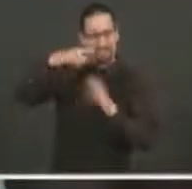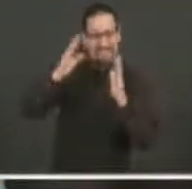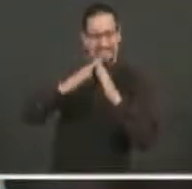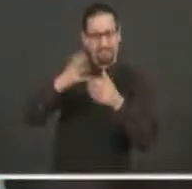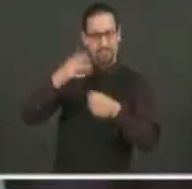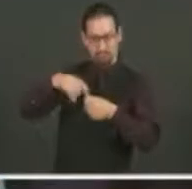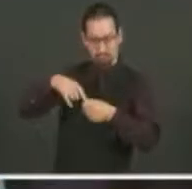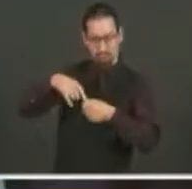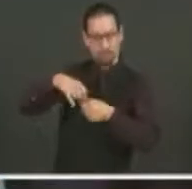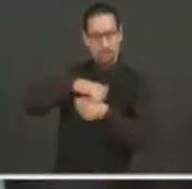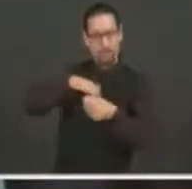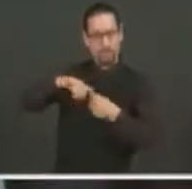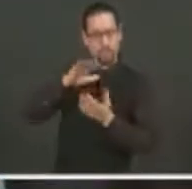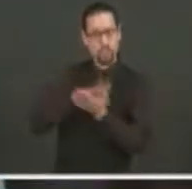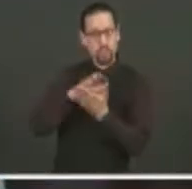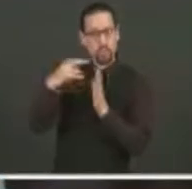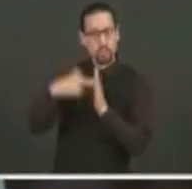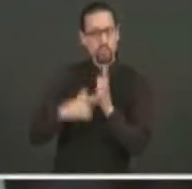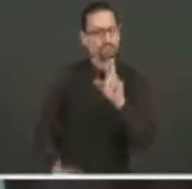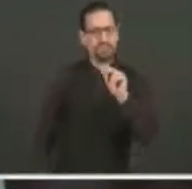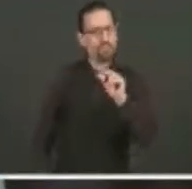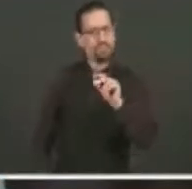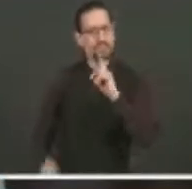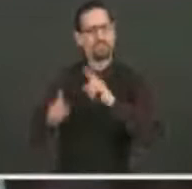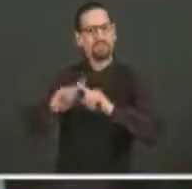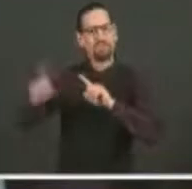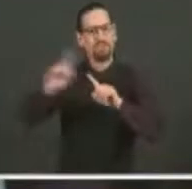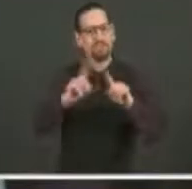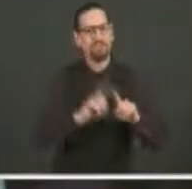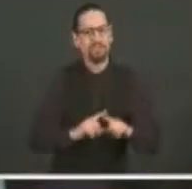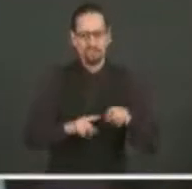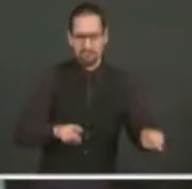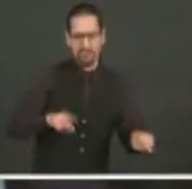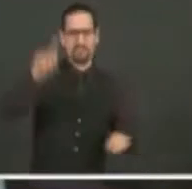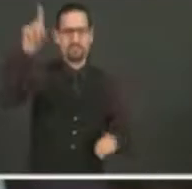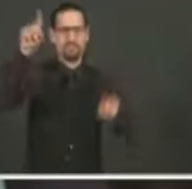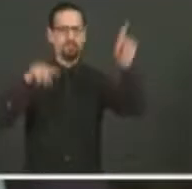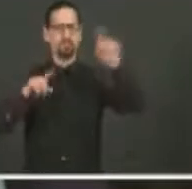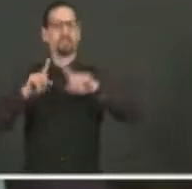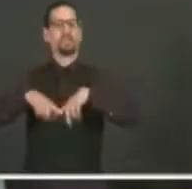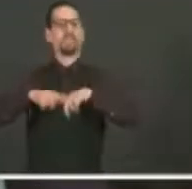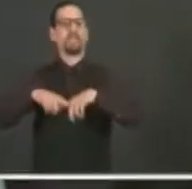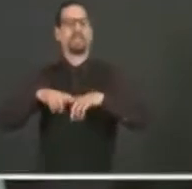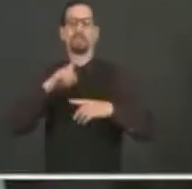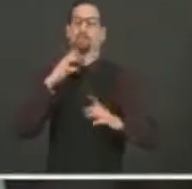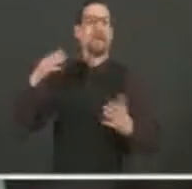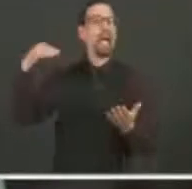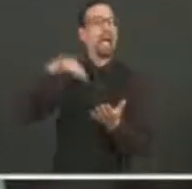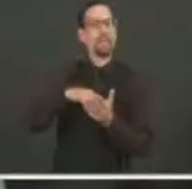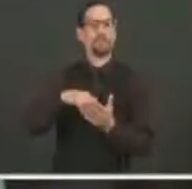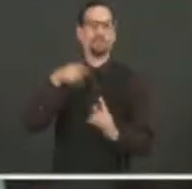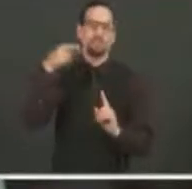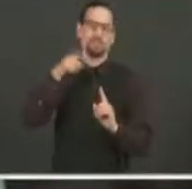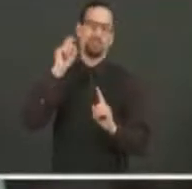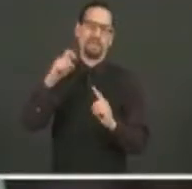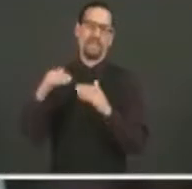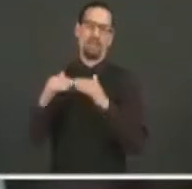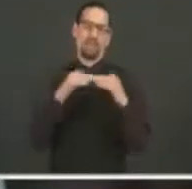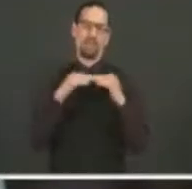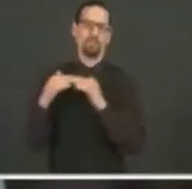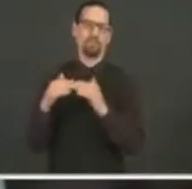So we're going to focus on equity to make sure everybody is equally safe and